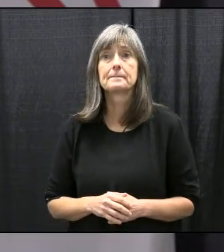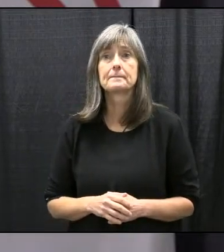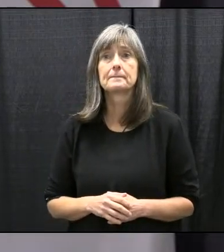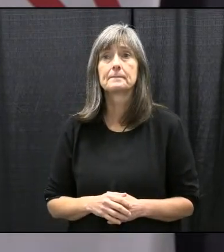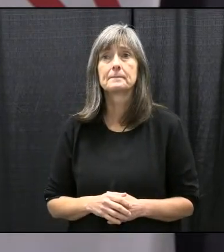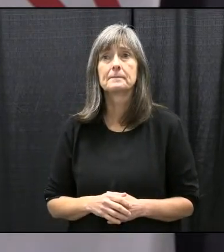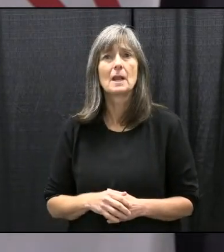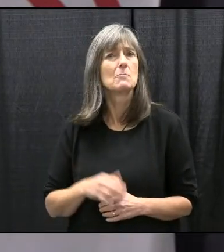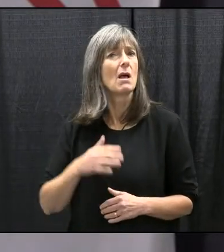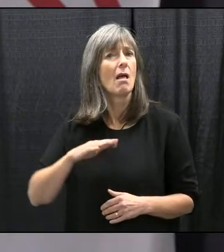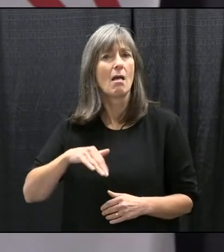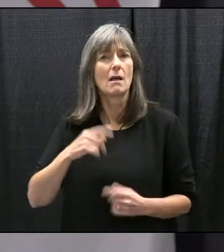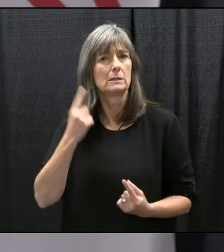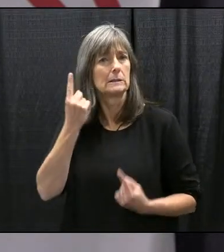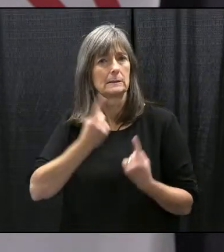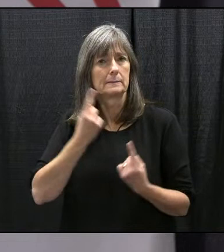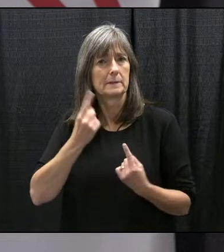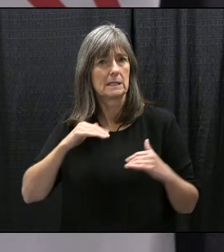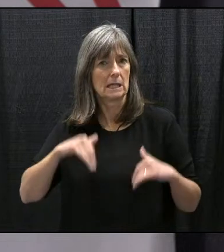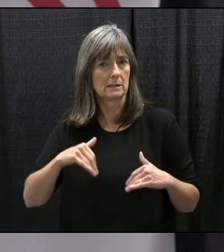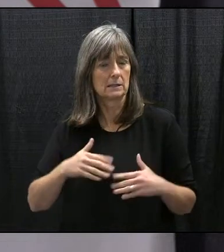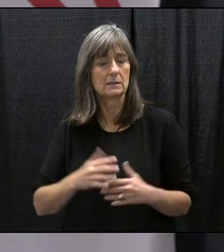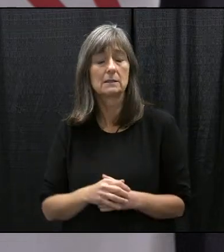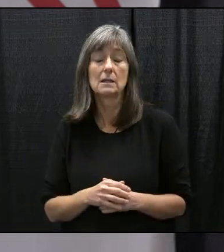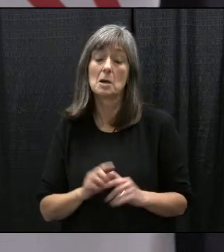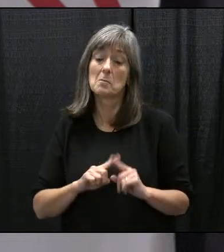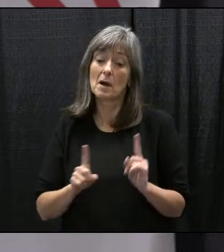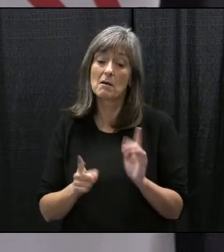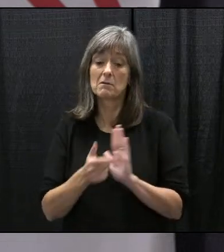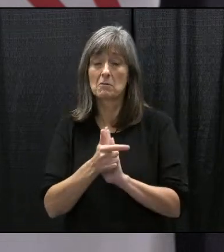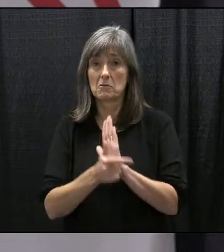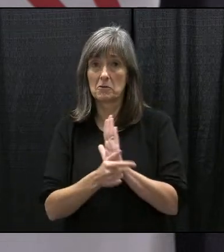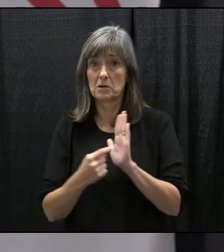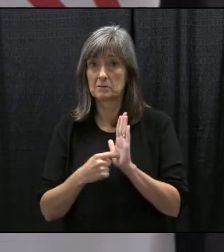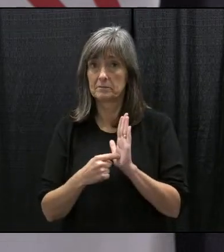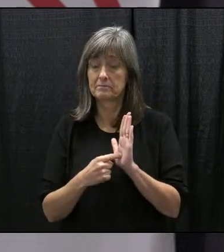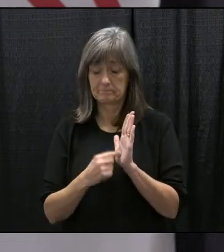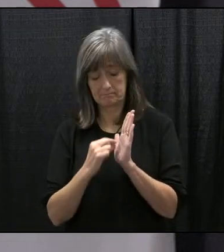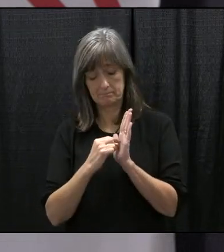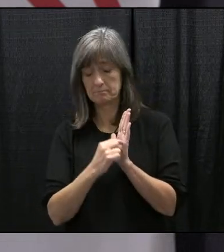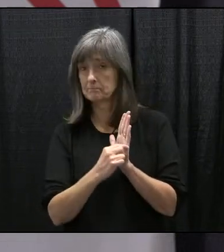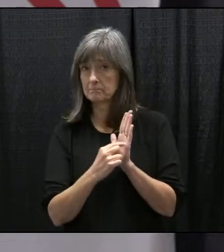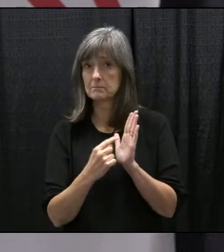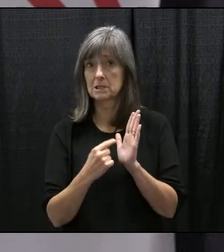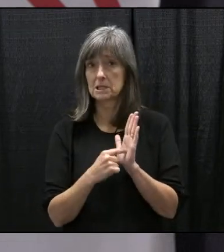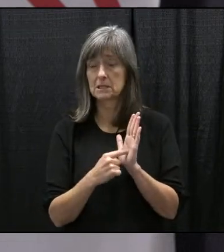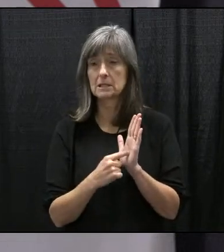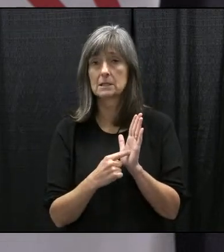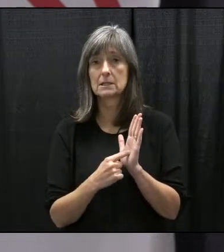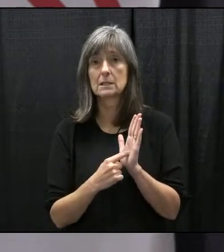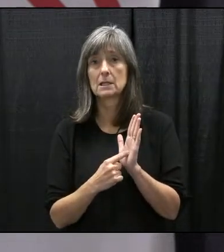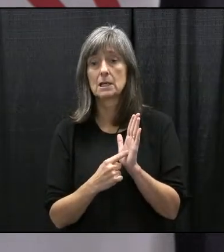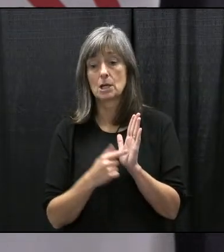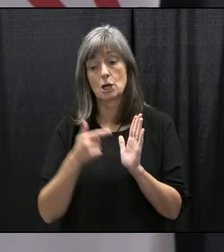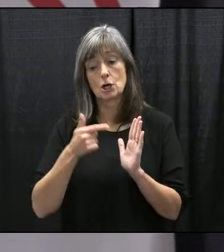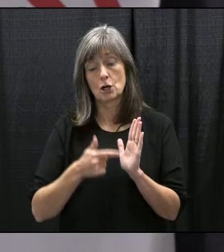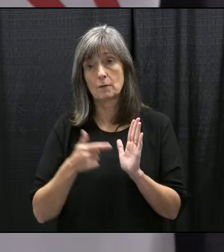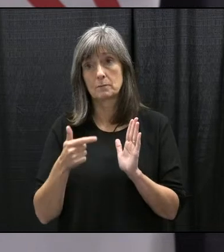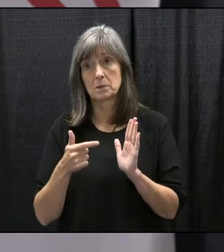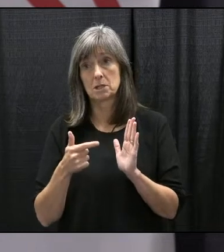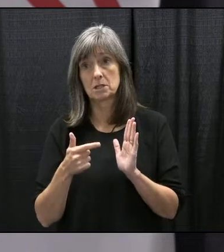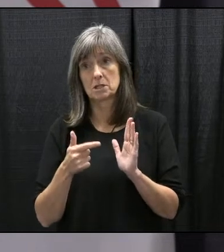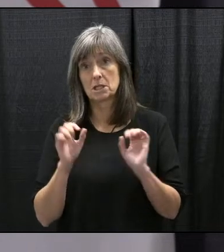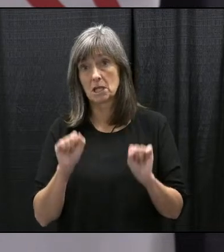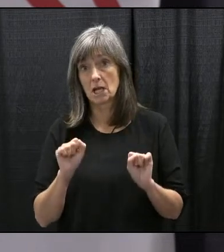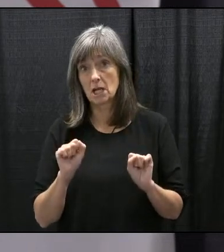contemplated that yet, but that being said, in the legislation, there is a provision for government